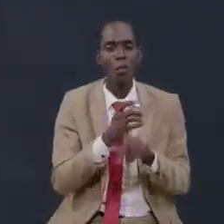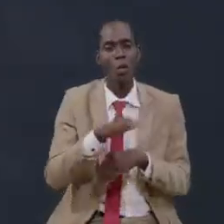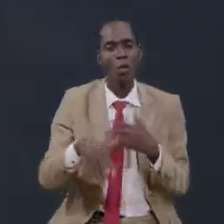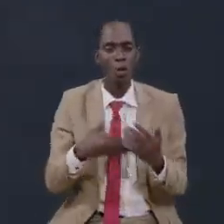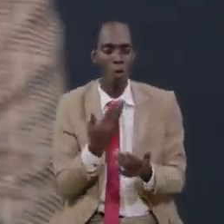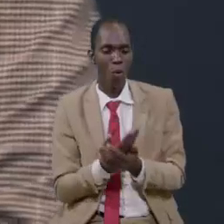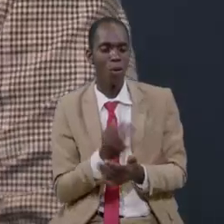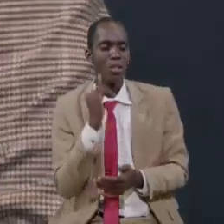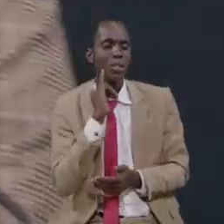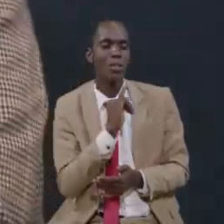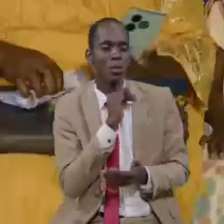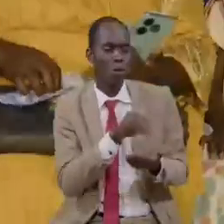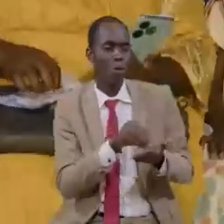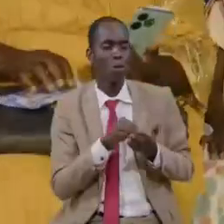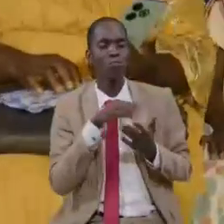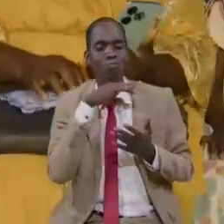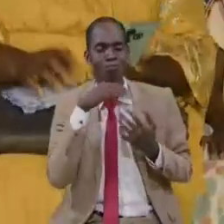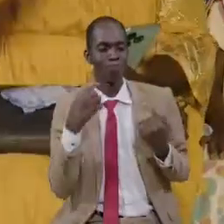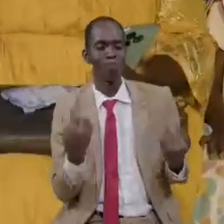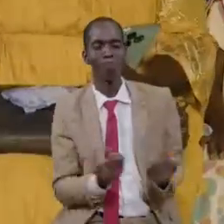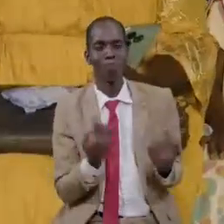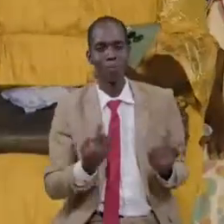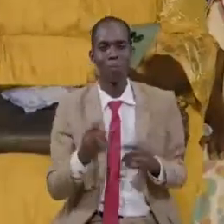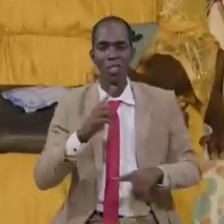iniquities. I need an amen somewhere there.